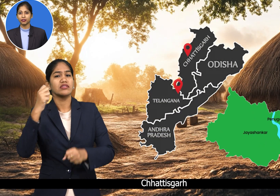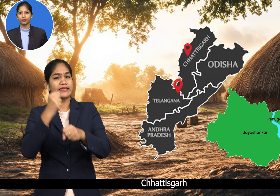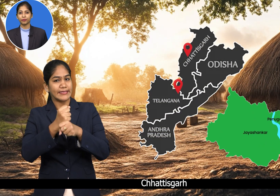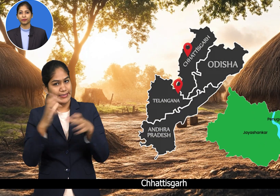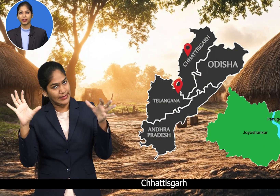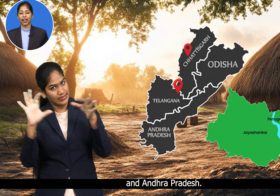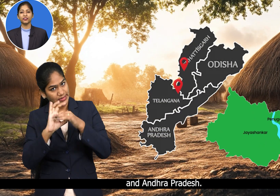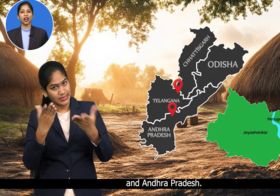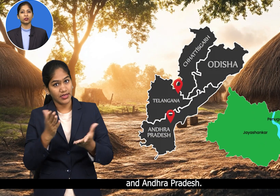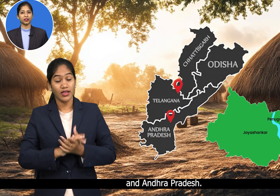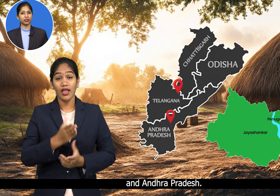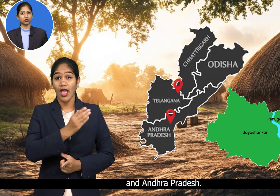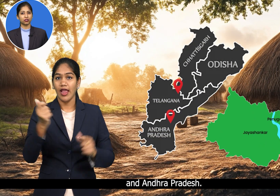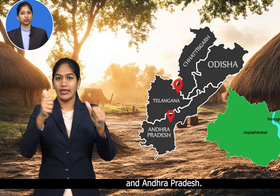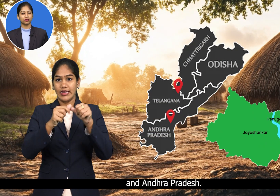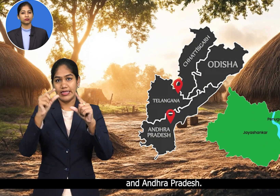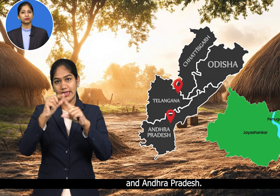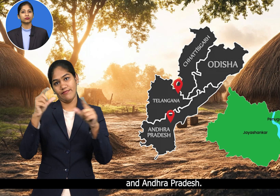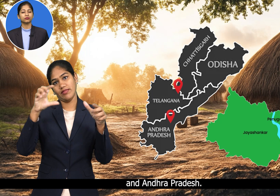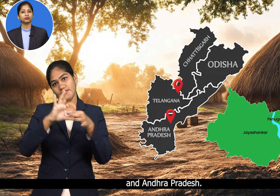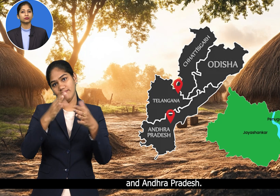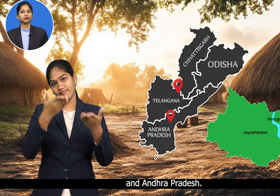Chhattisgarh, and Andhra Pradesh.